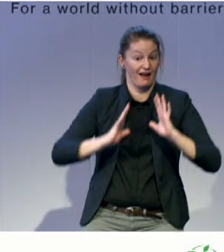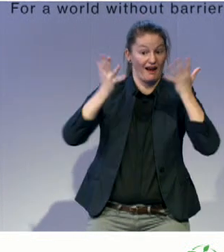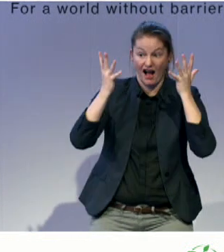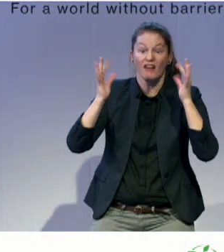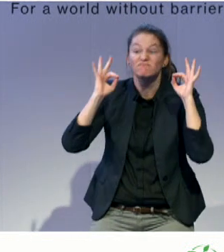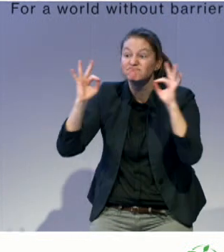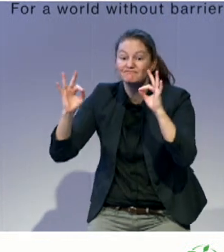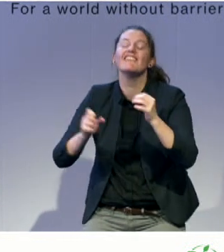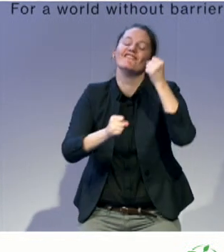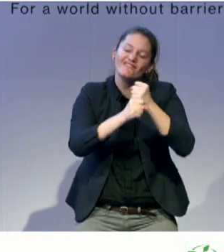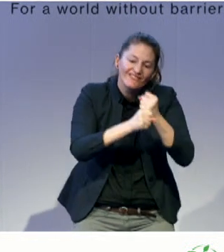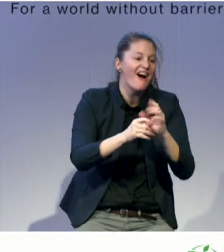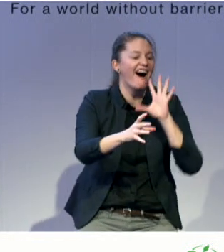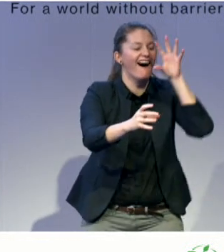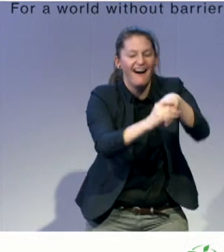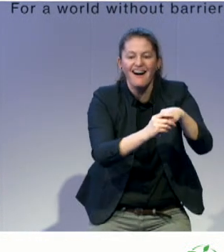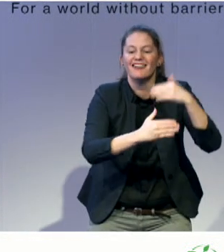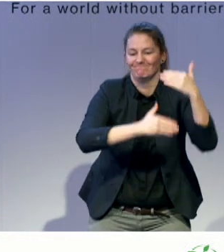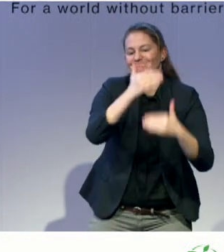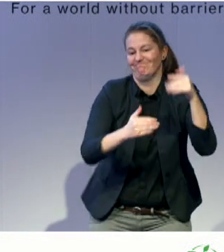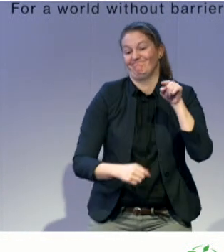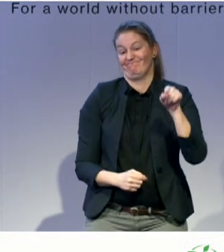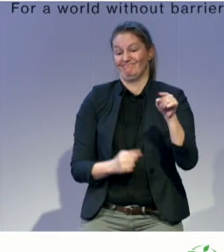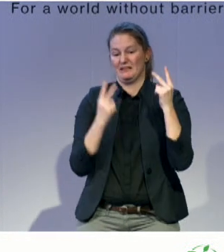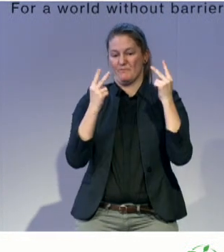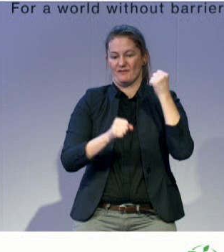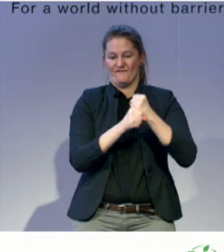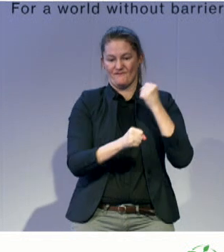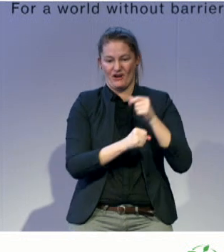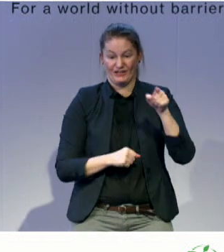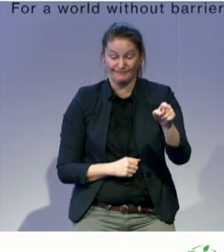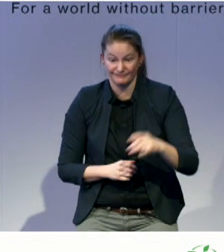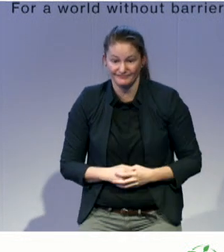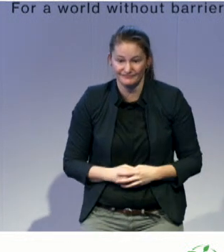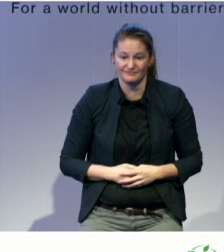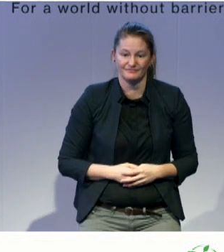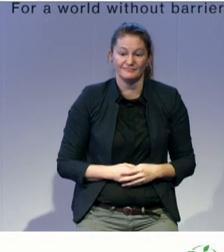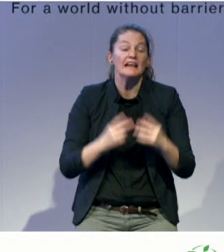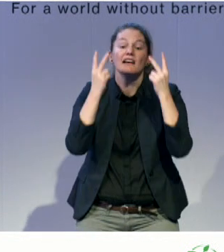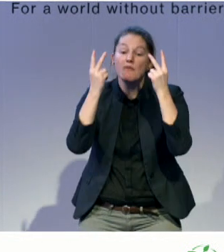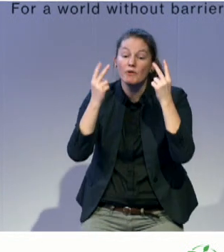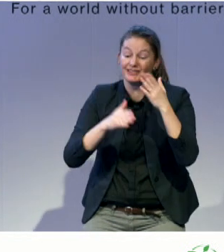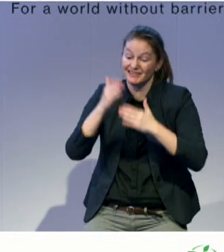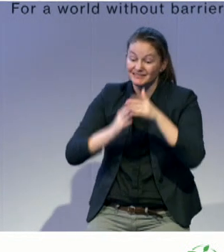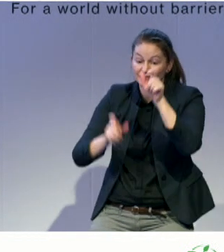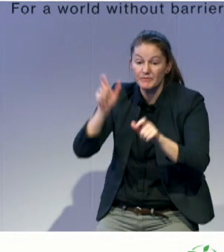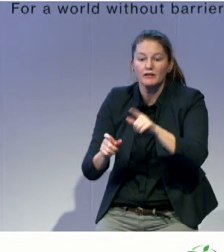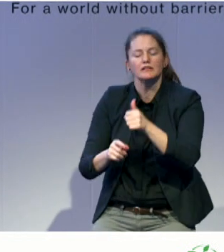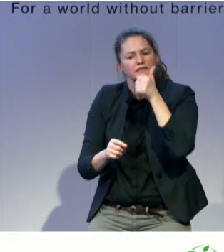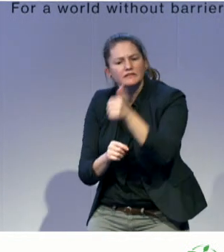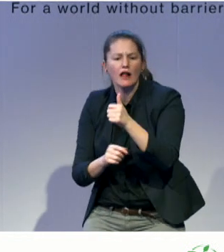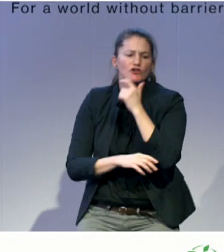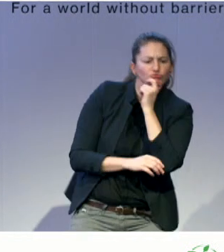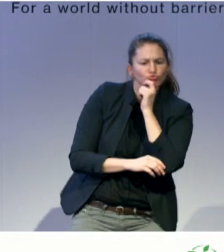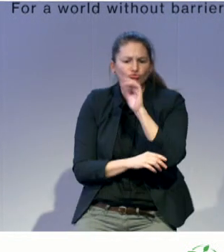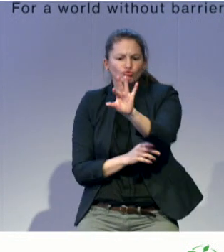choice. And what is independent living but in essence self-determination or individual choice?